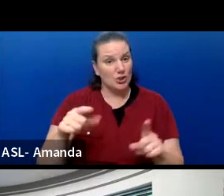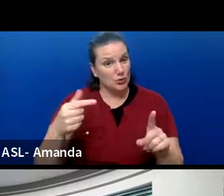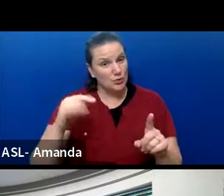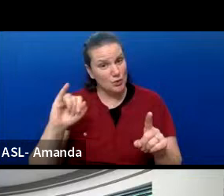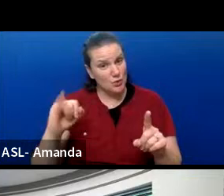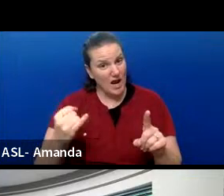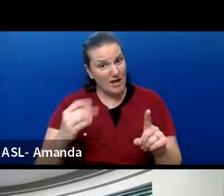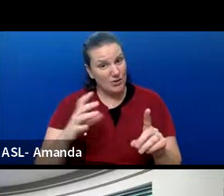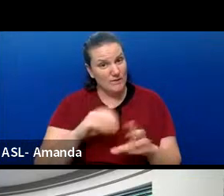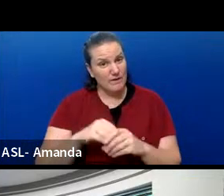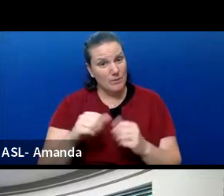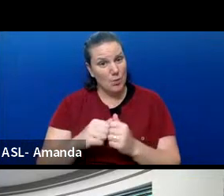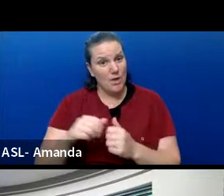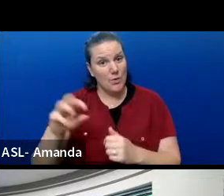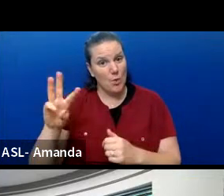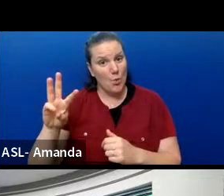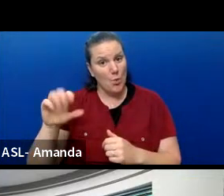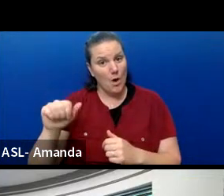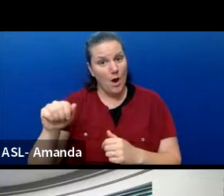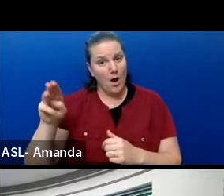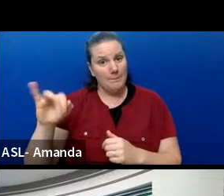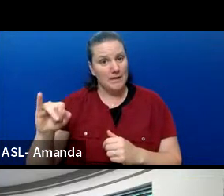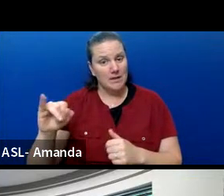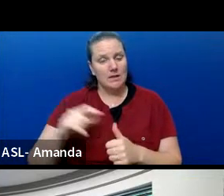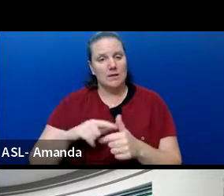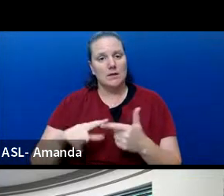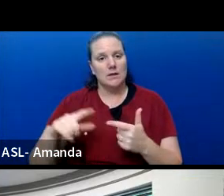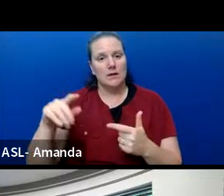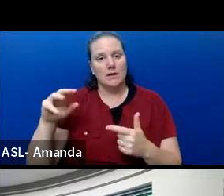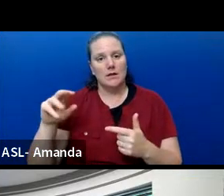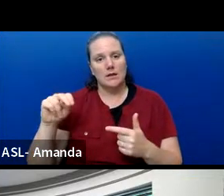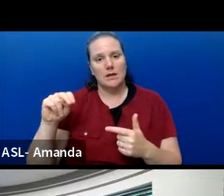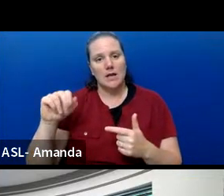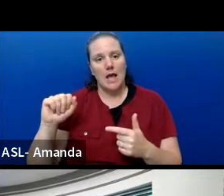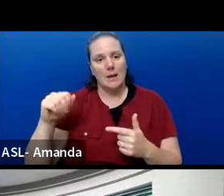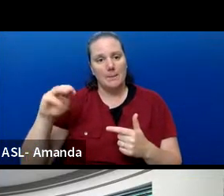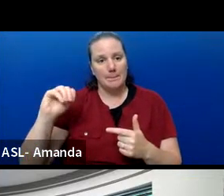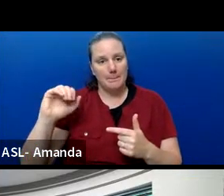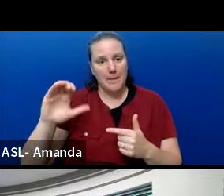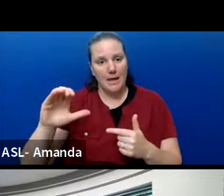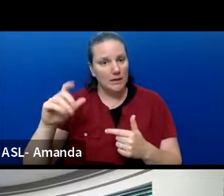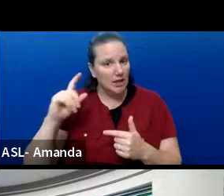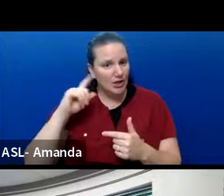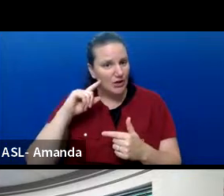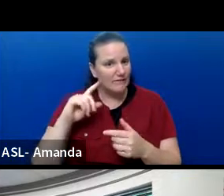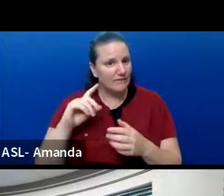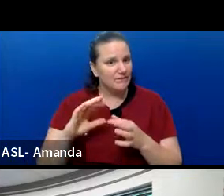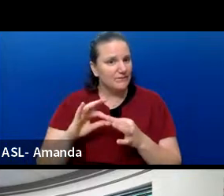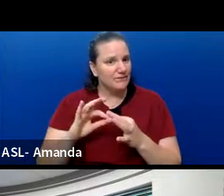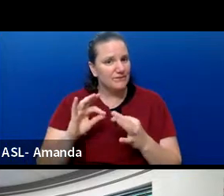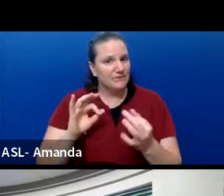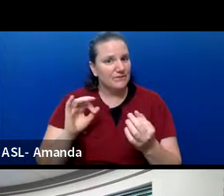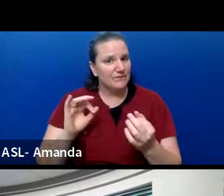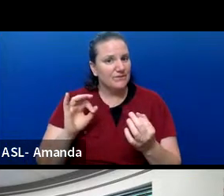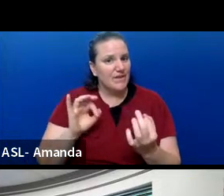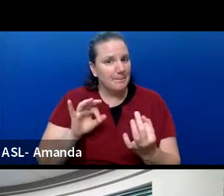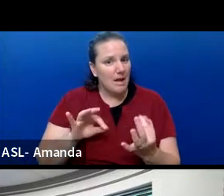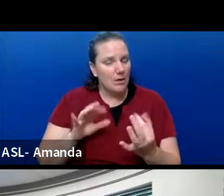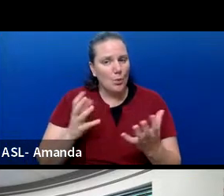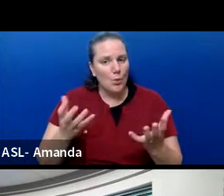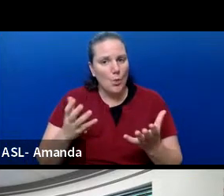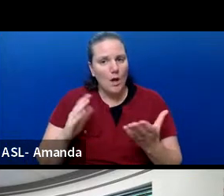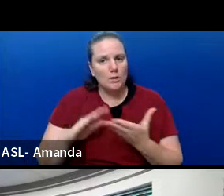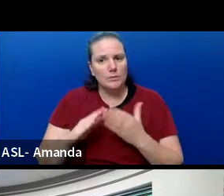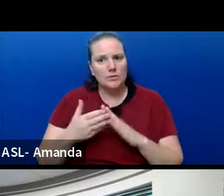engaging with WAMI and NAMAC and hearing feedback around, what does the community need to be ready to be